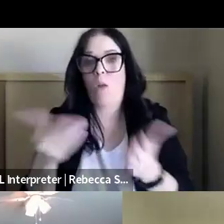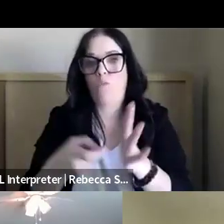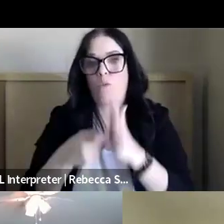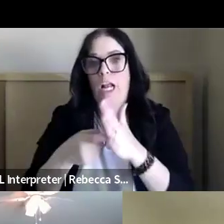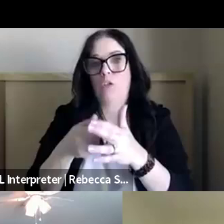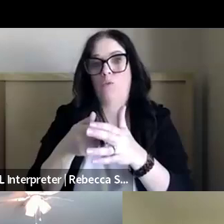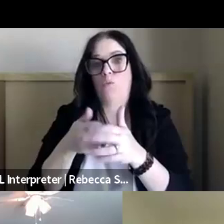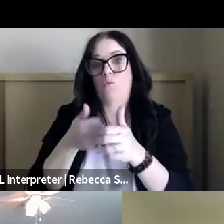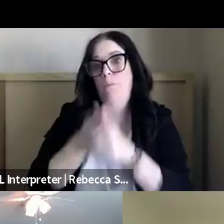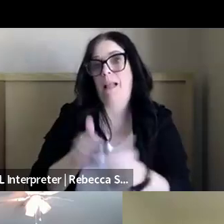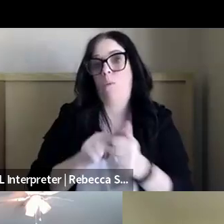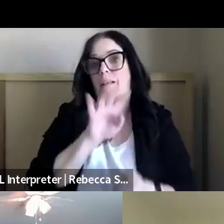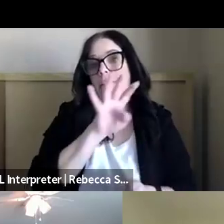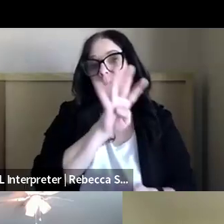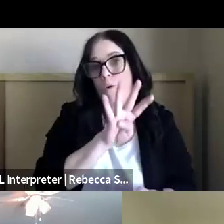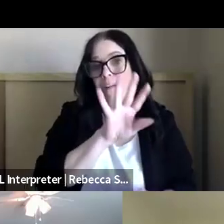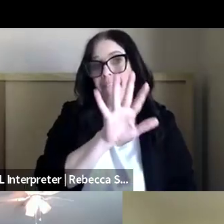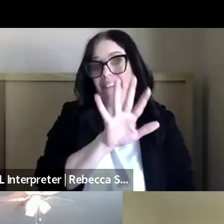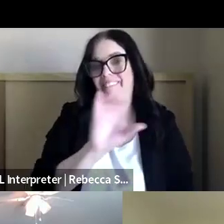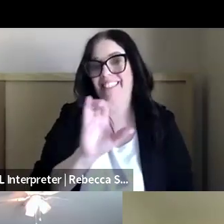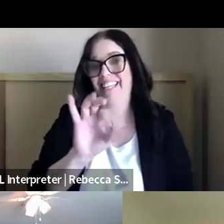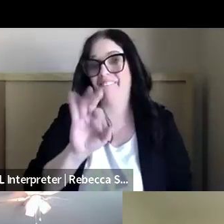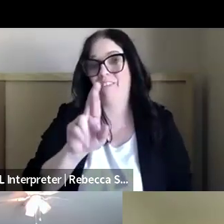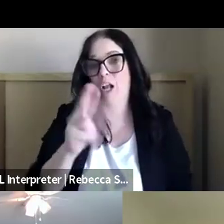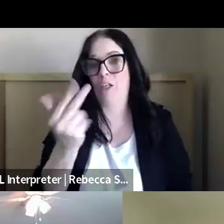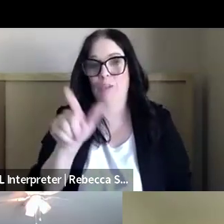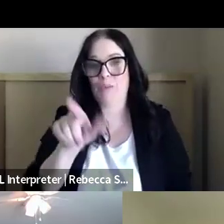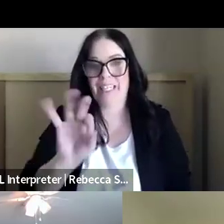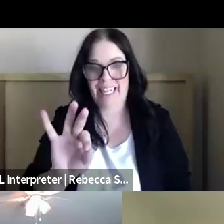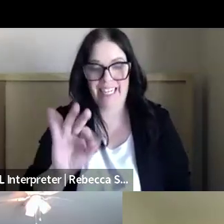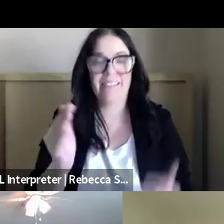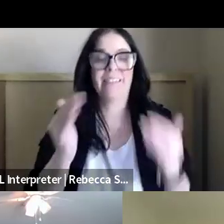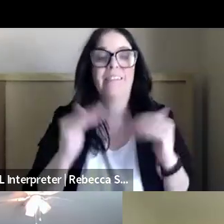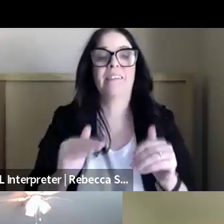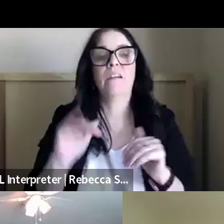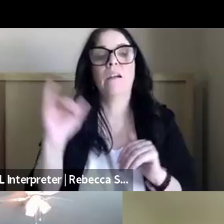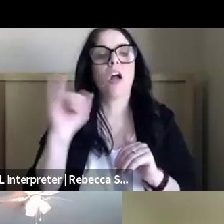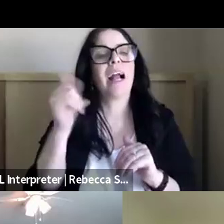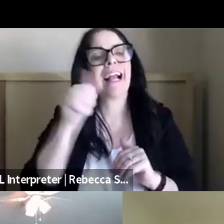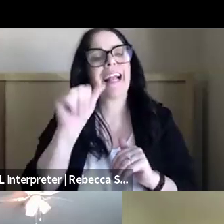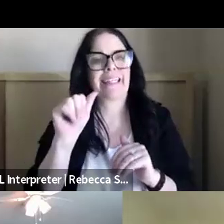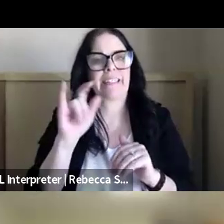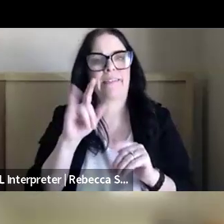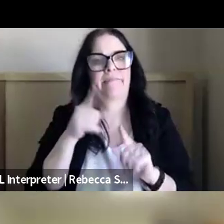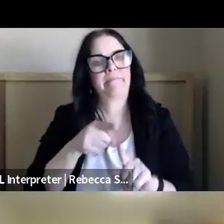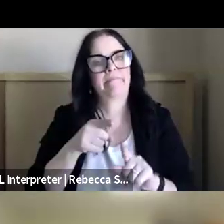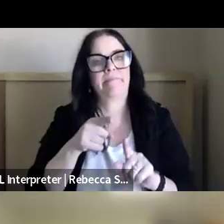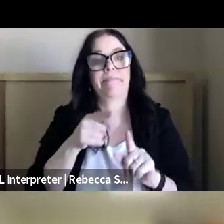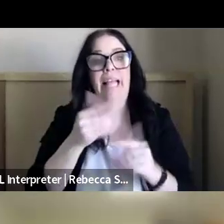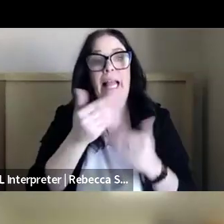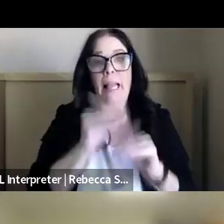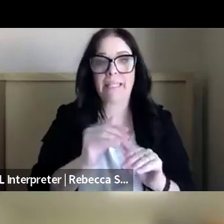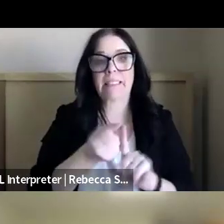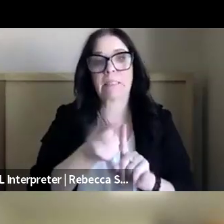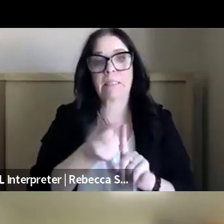45 CFR 1329, and anything that limits, expands, or alters